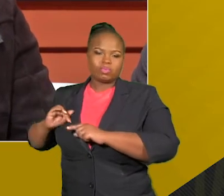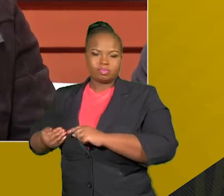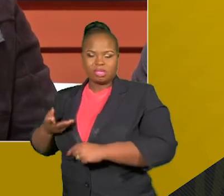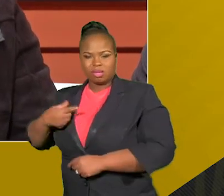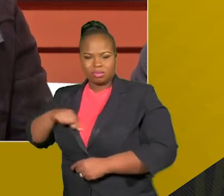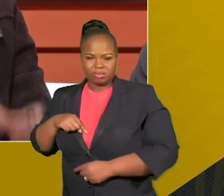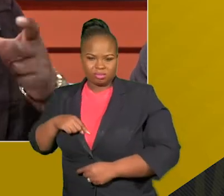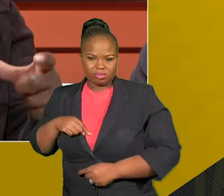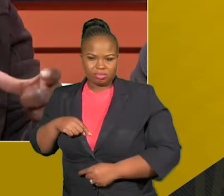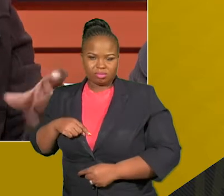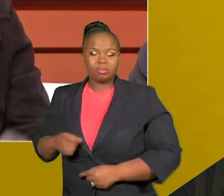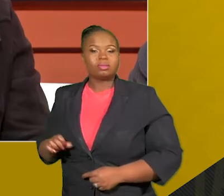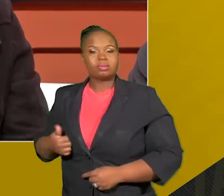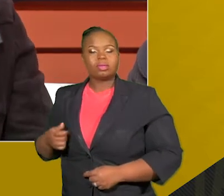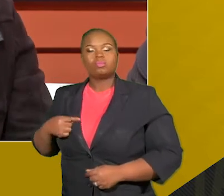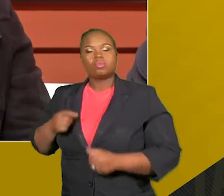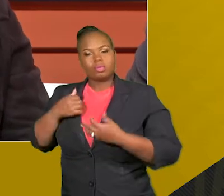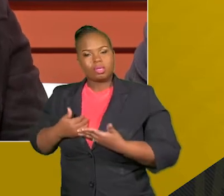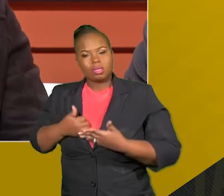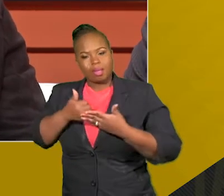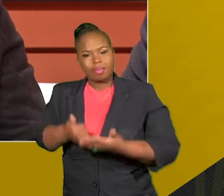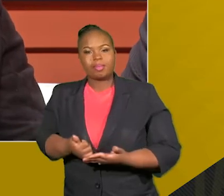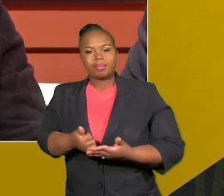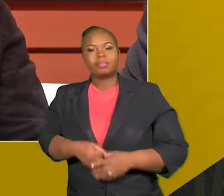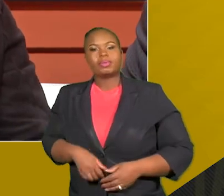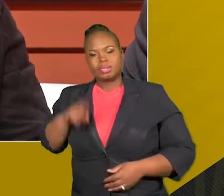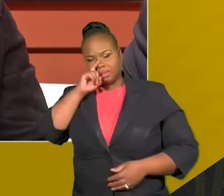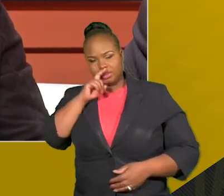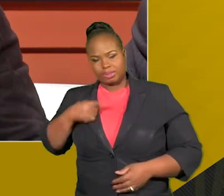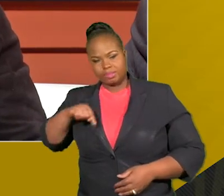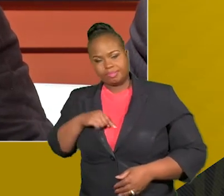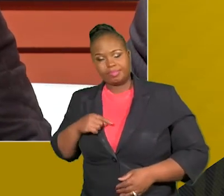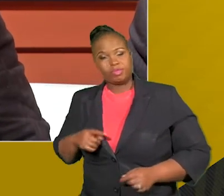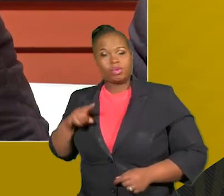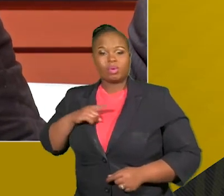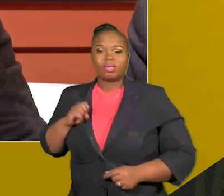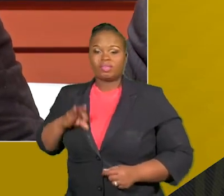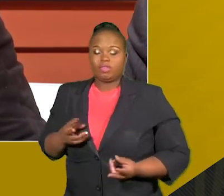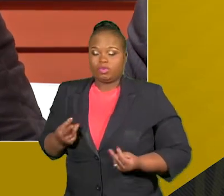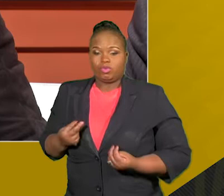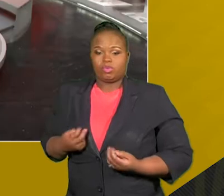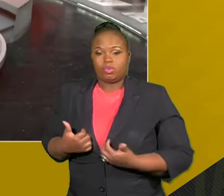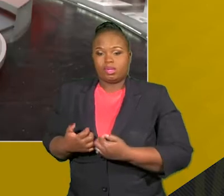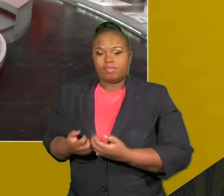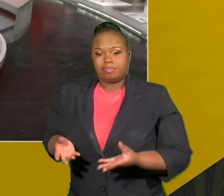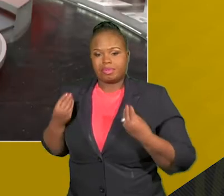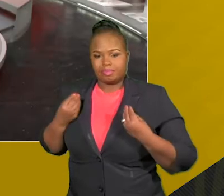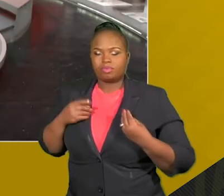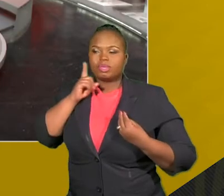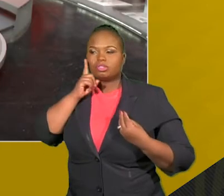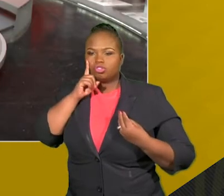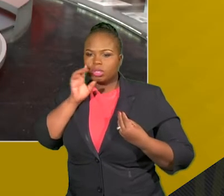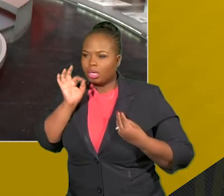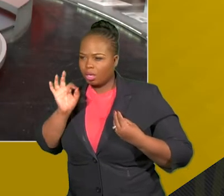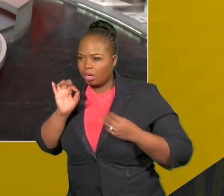mothers. Then we come to that and help our sisters in shortly. When you are in a new relationship, you must watch for the red